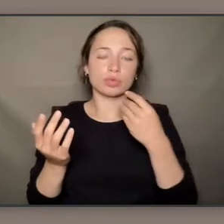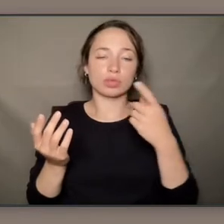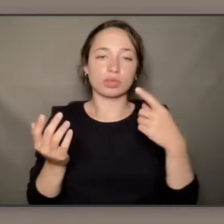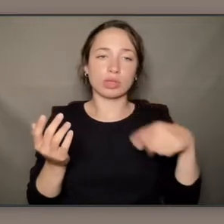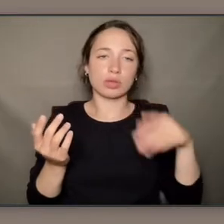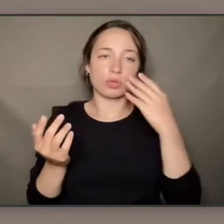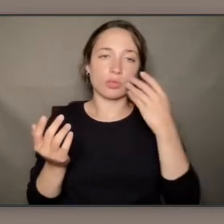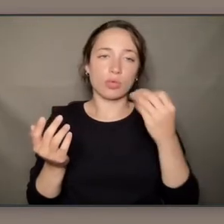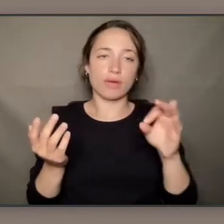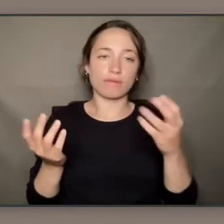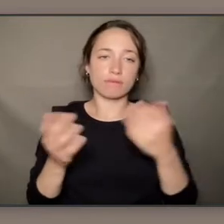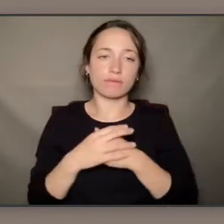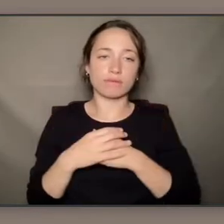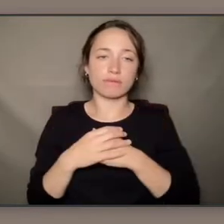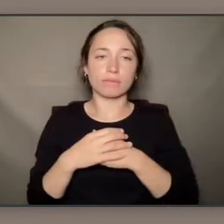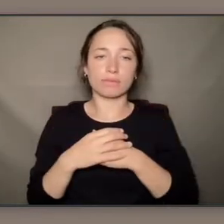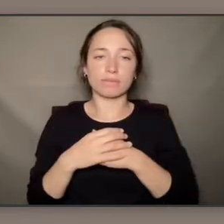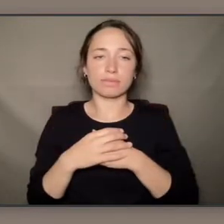they knew of.